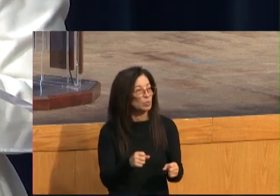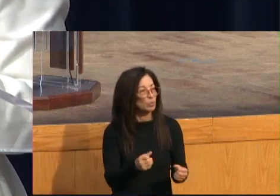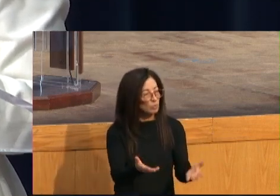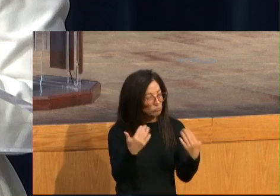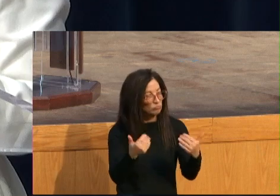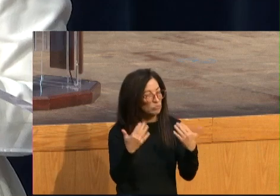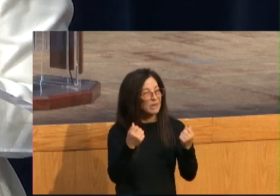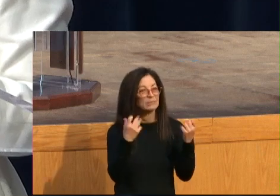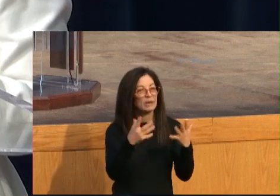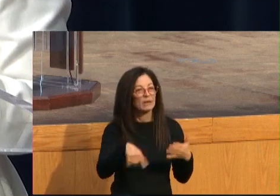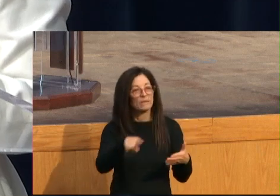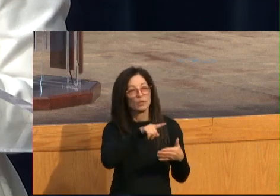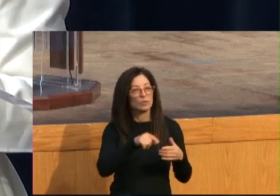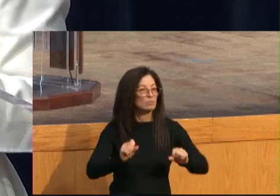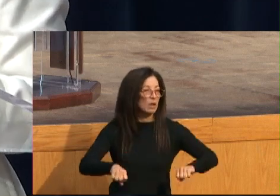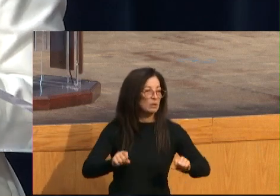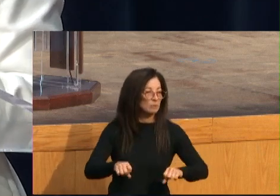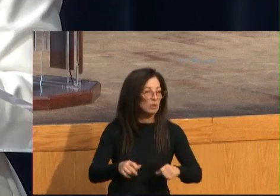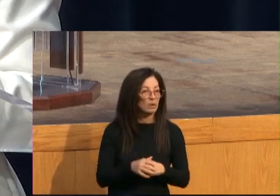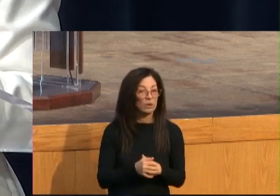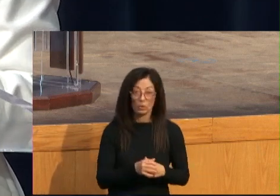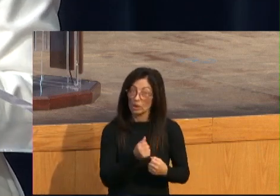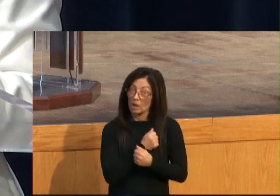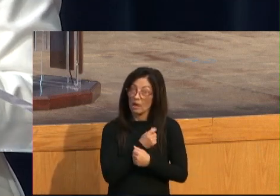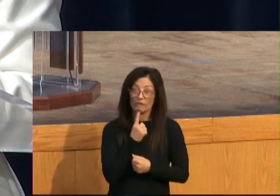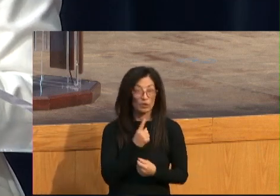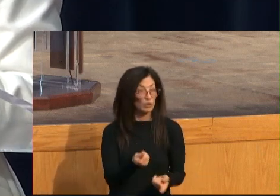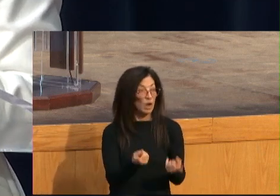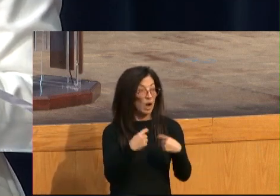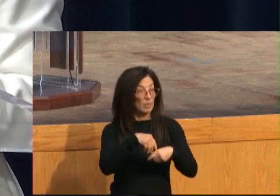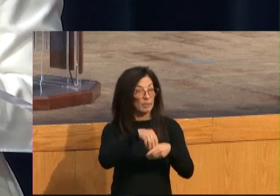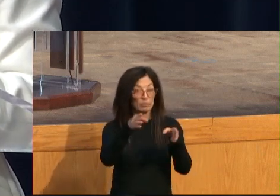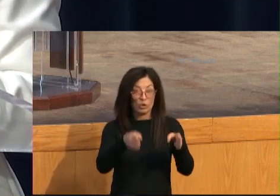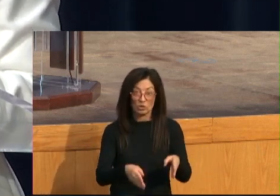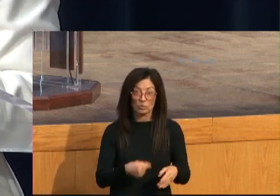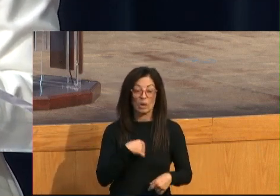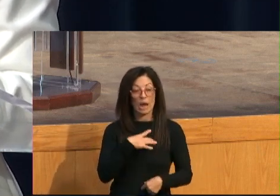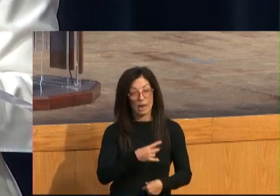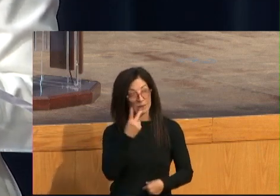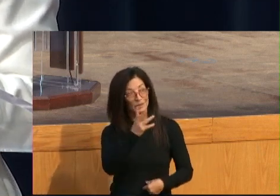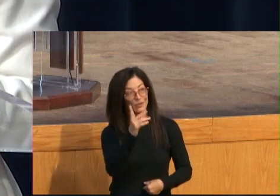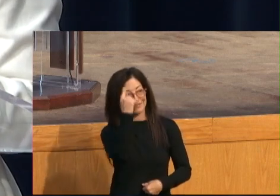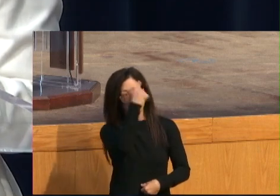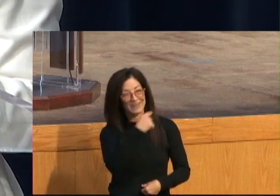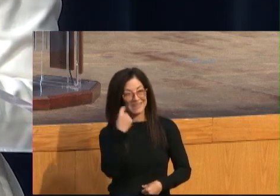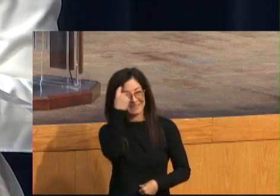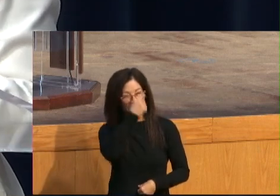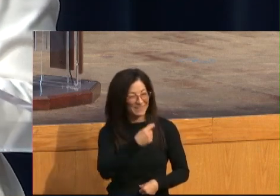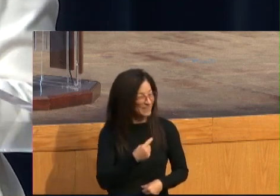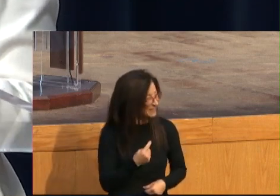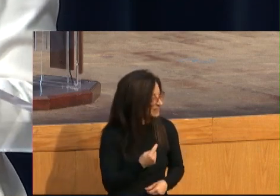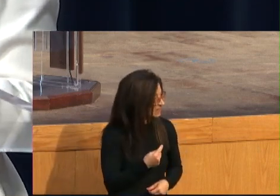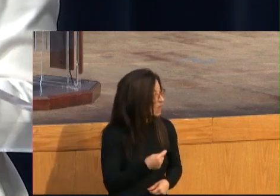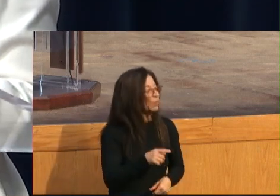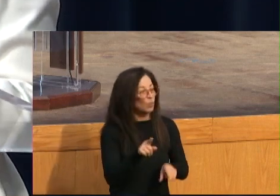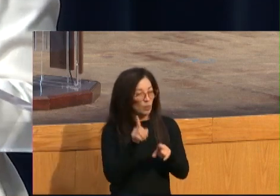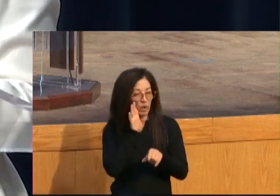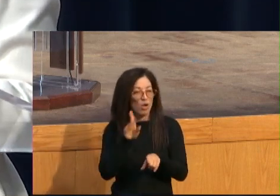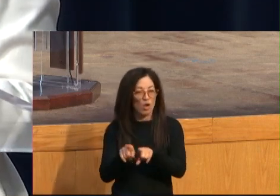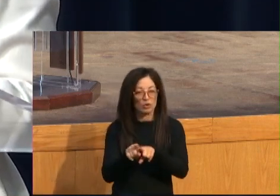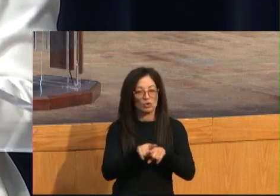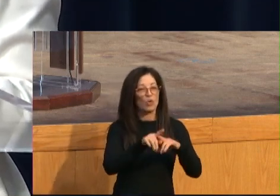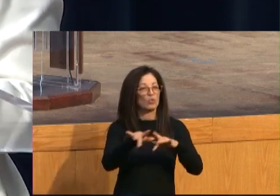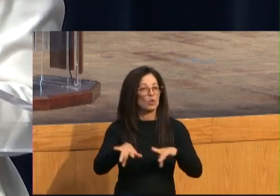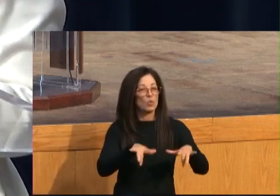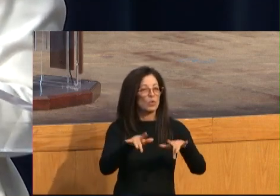of you as possible. We'd love for you to join in person. We like to see your faces, and we will record those sessions for those